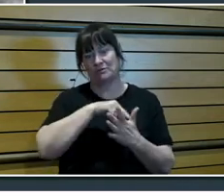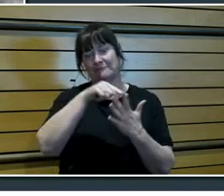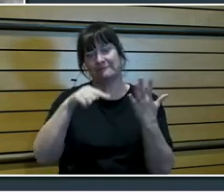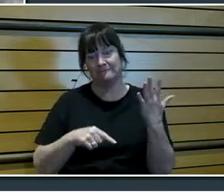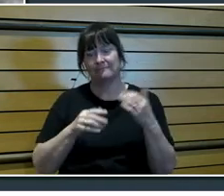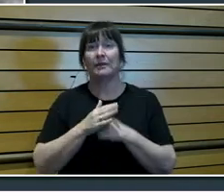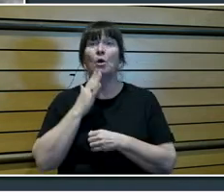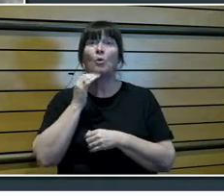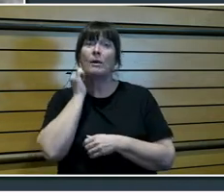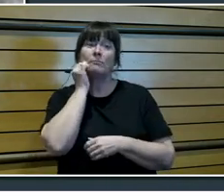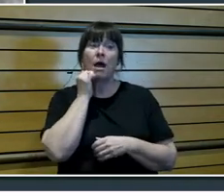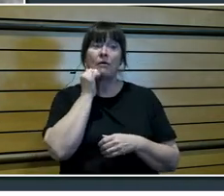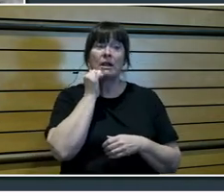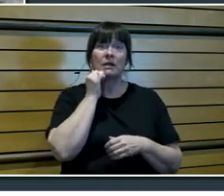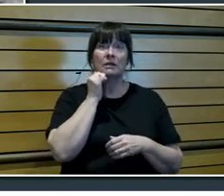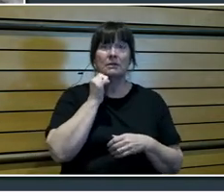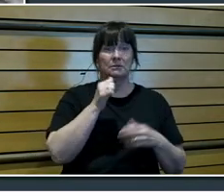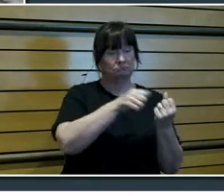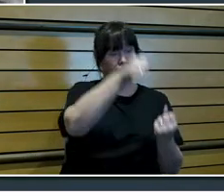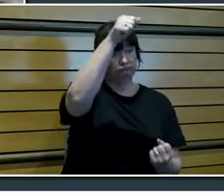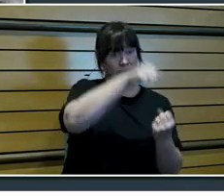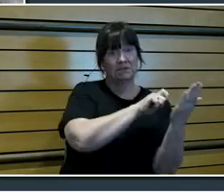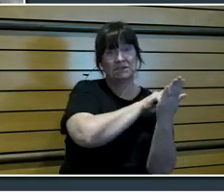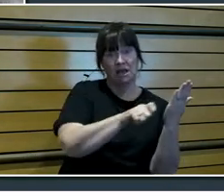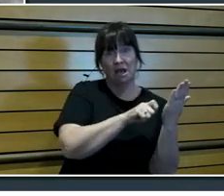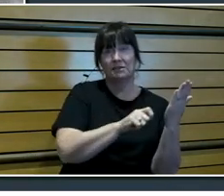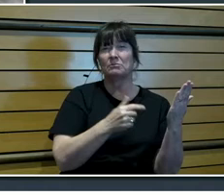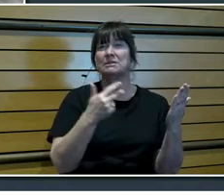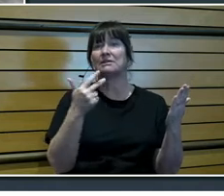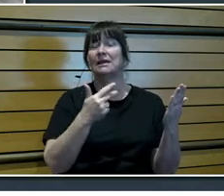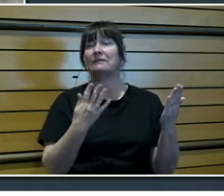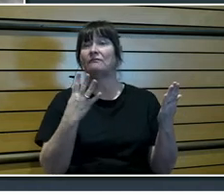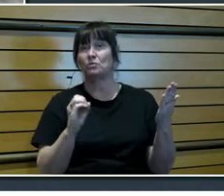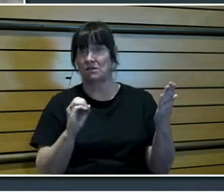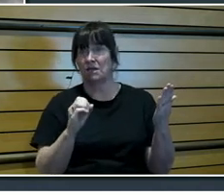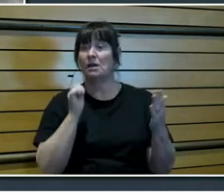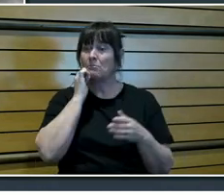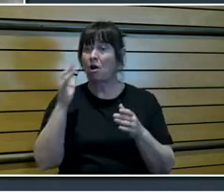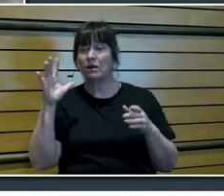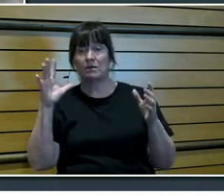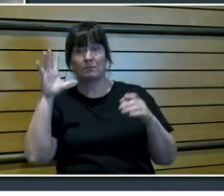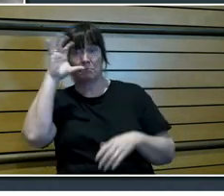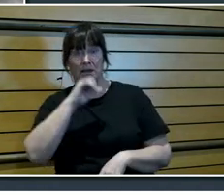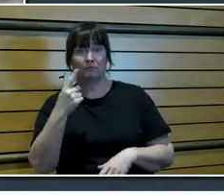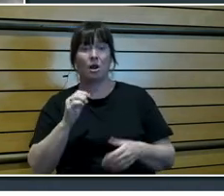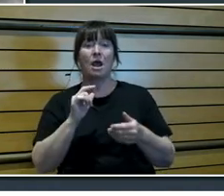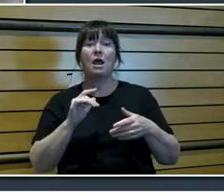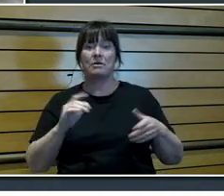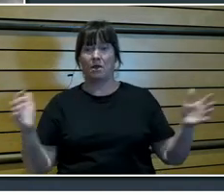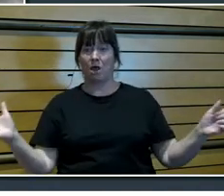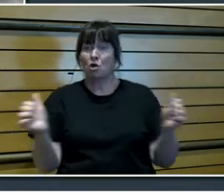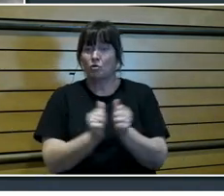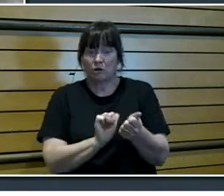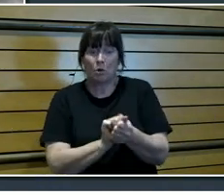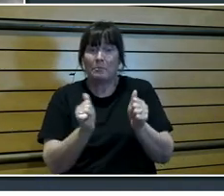When Māori signed Te Tiriti o Waitangi in 1840, they believed they were entering an agreement with the Crown, a partnership where